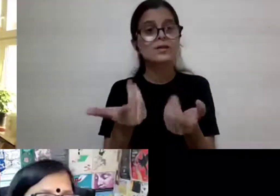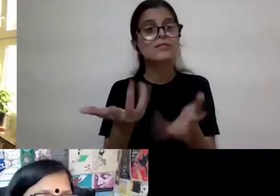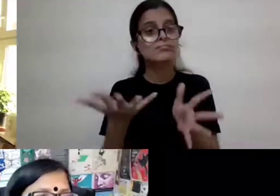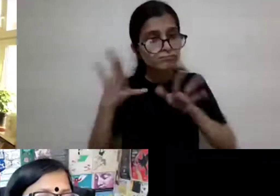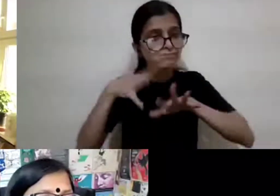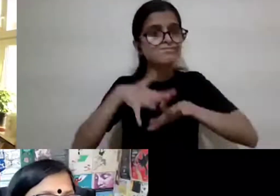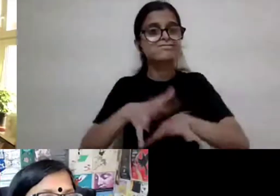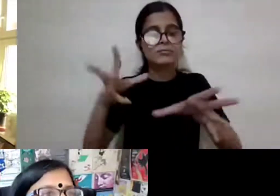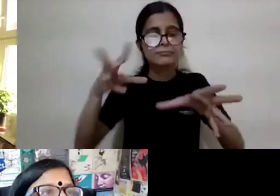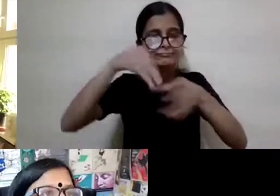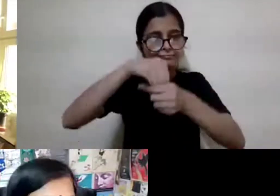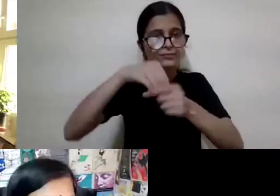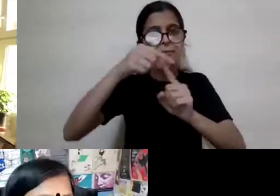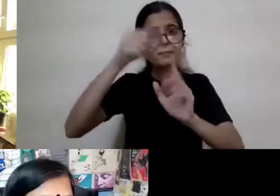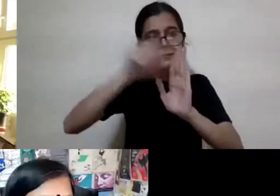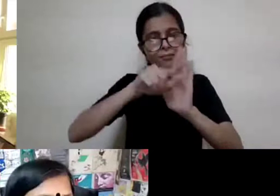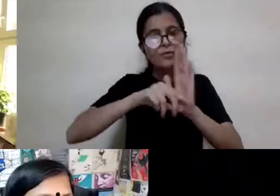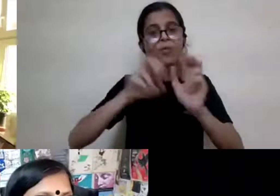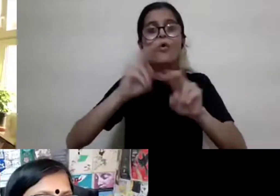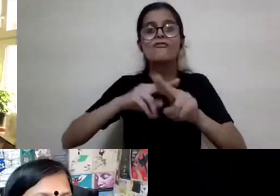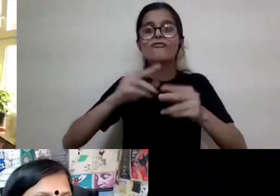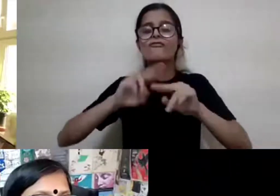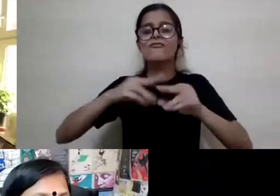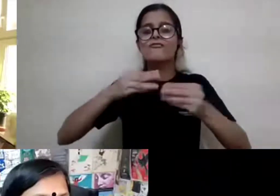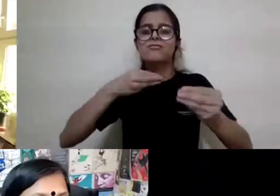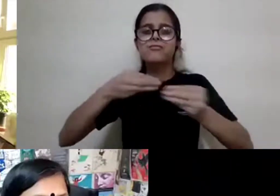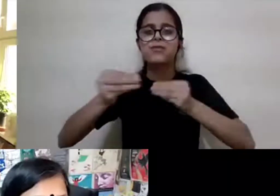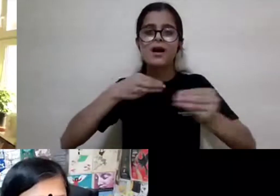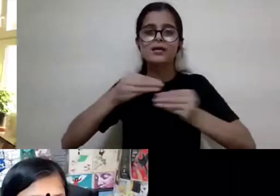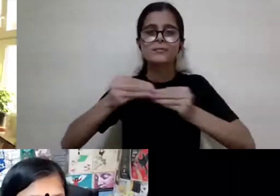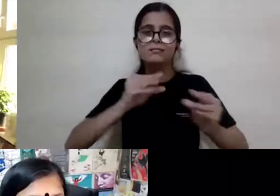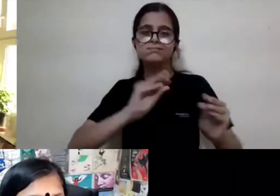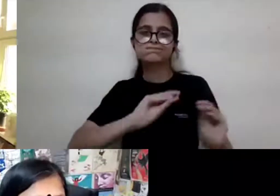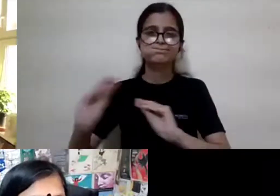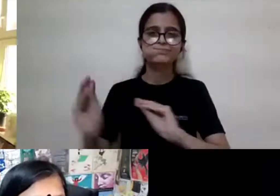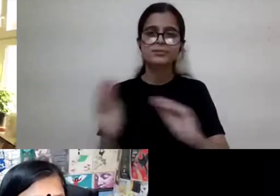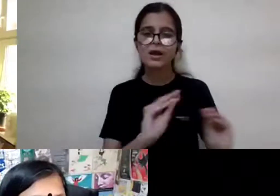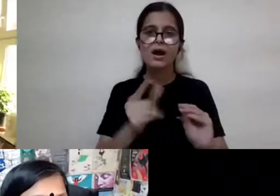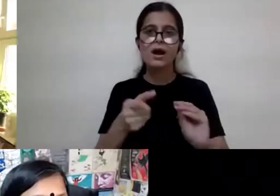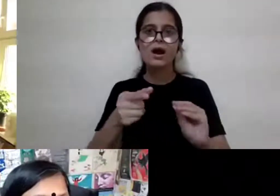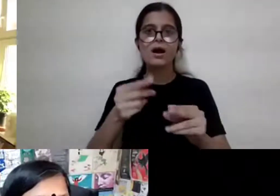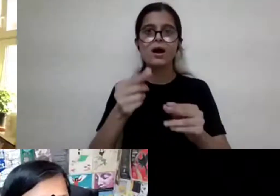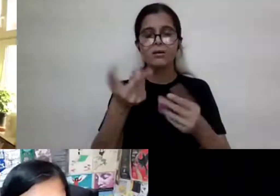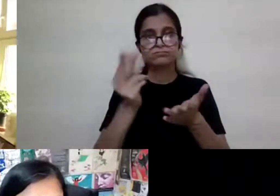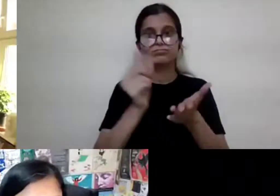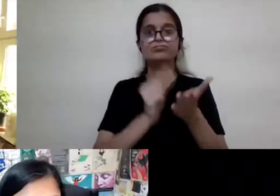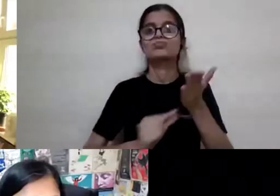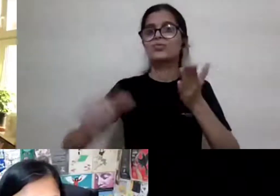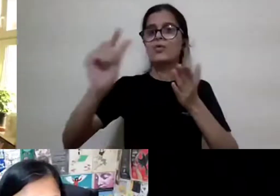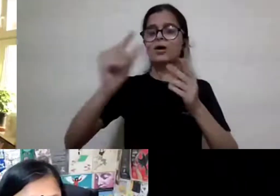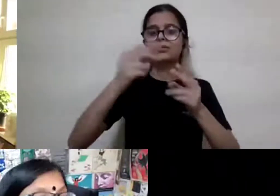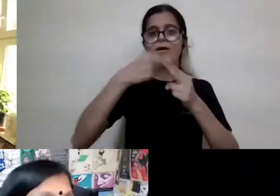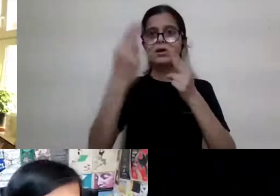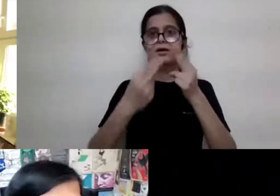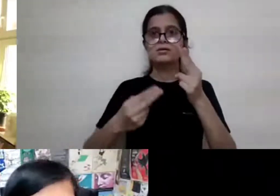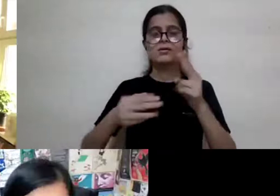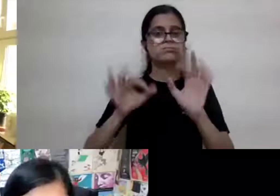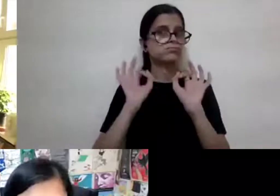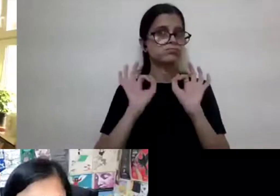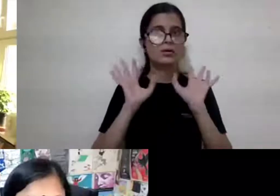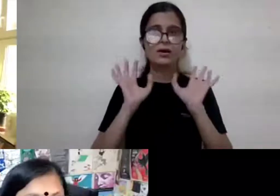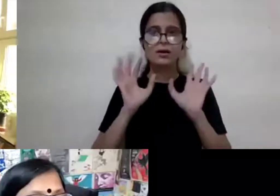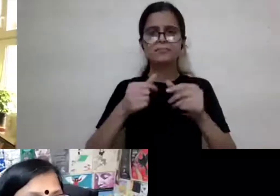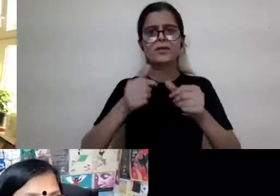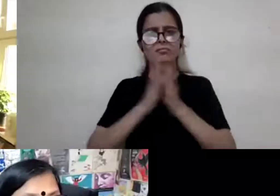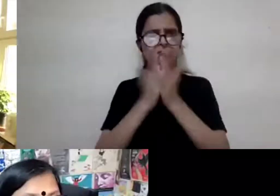including the principle of flexibility, which is such a fundamental universal design principle. Yes. To cater for more books coming into